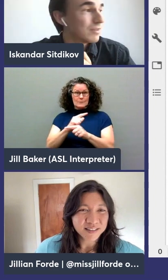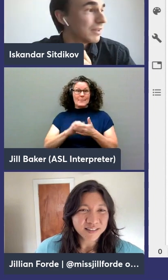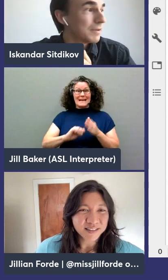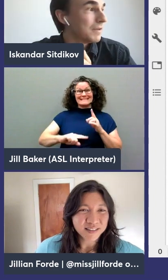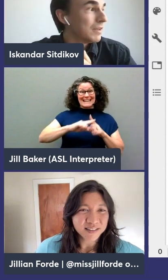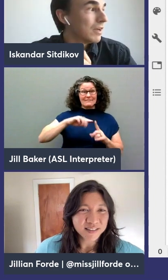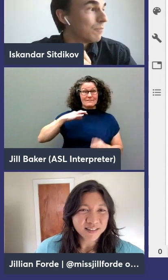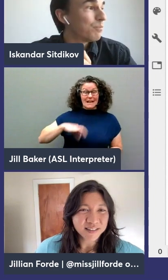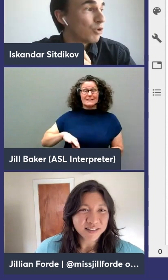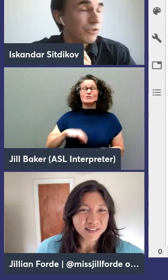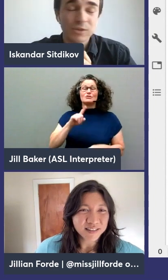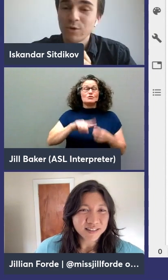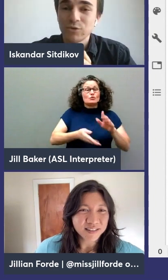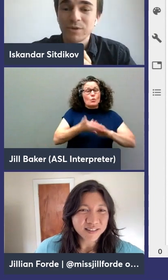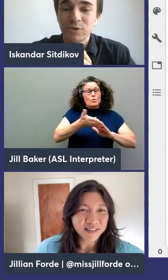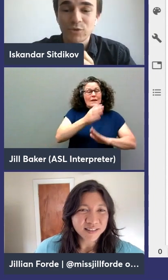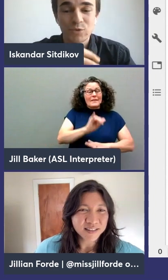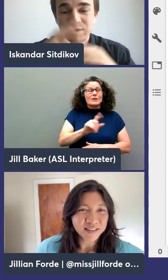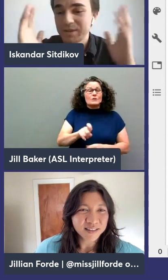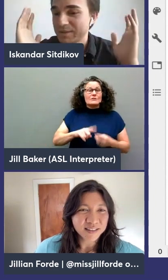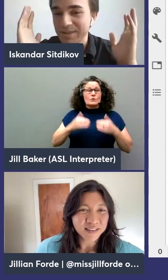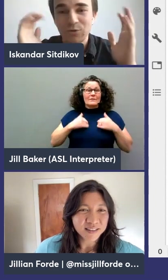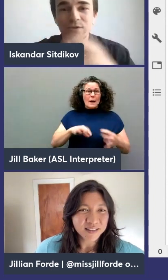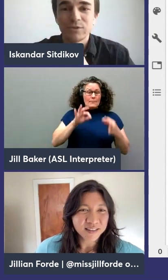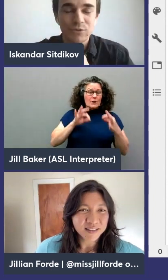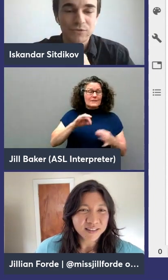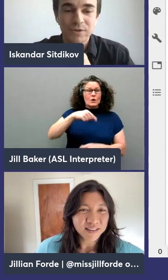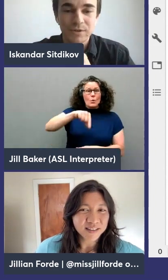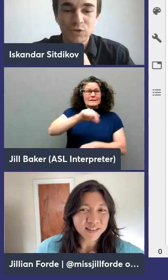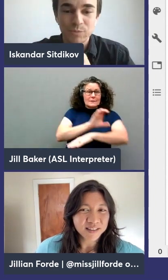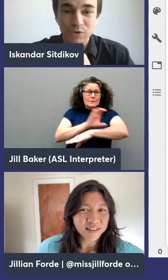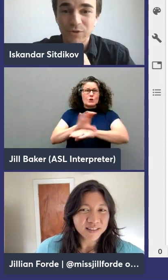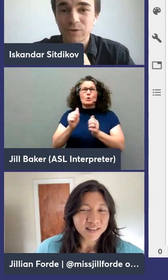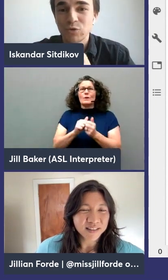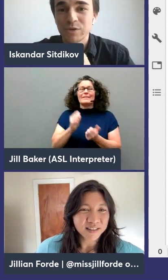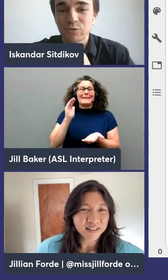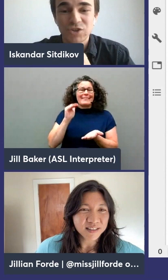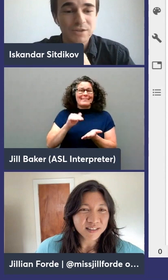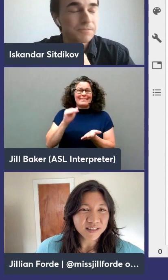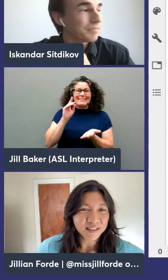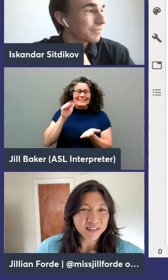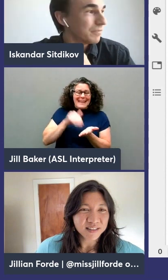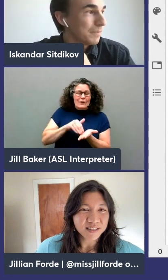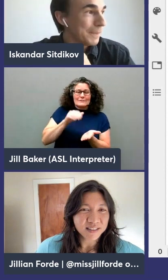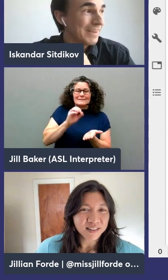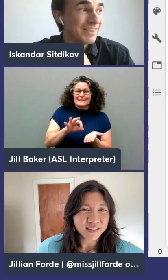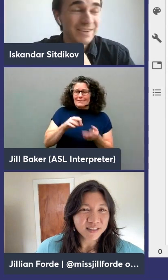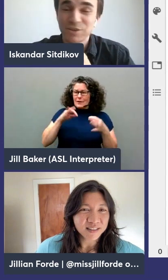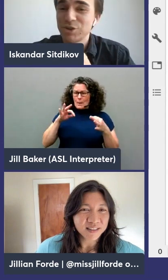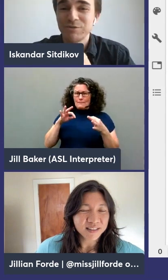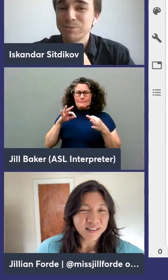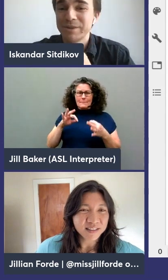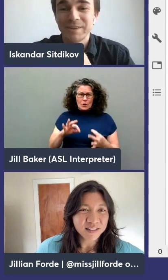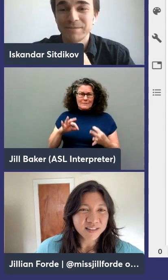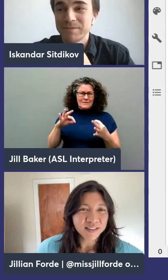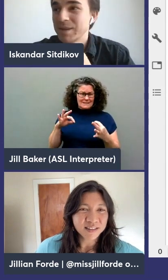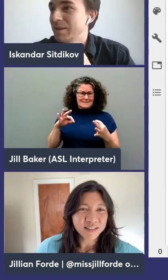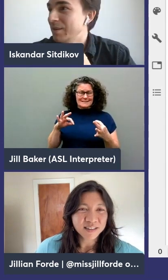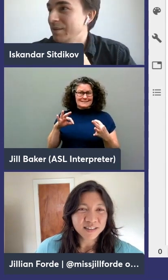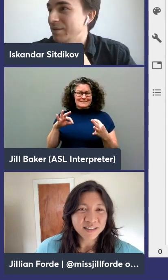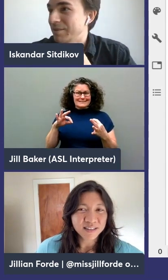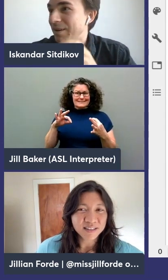to have like a perfect quantum computer with like thousands of perfect qubits, which is not achievable